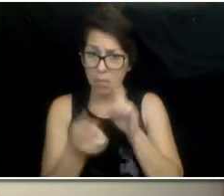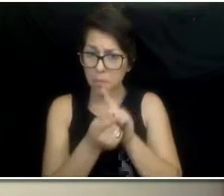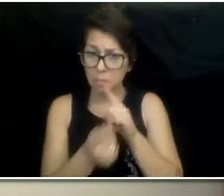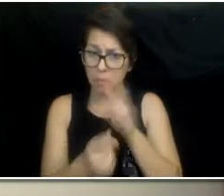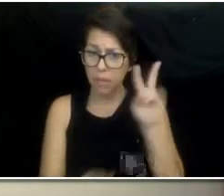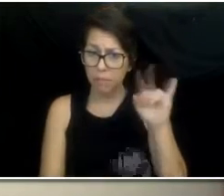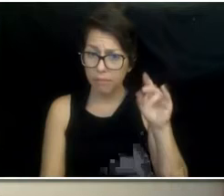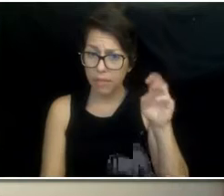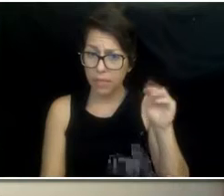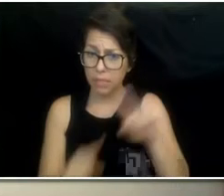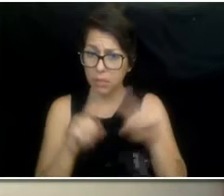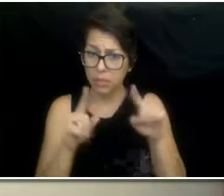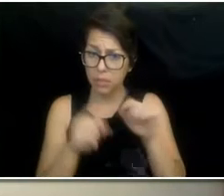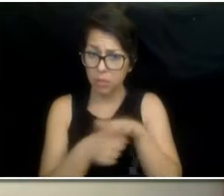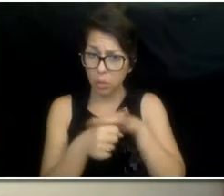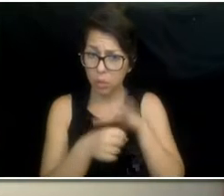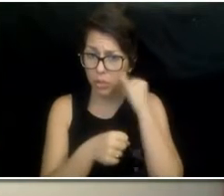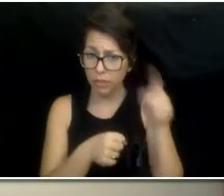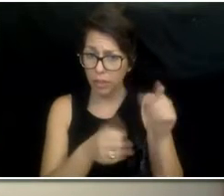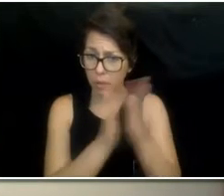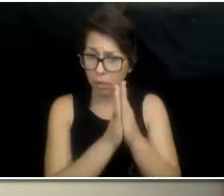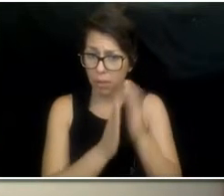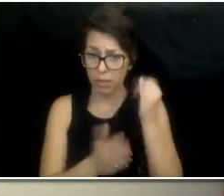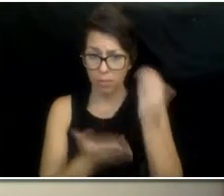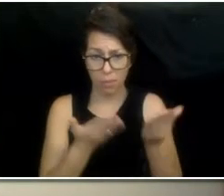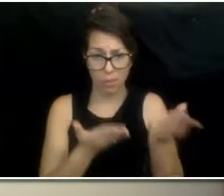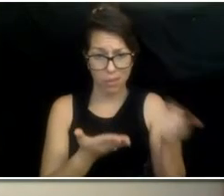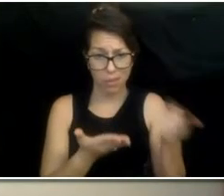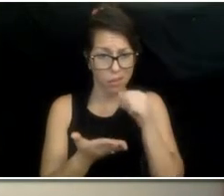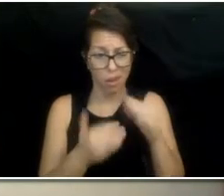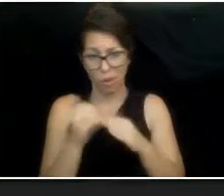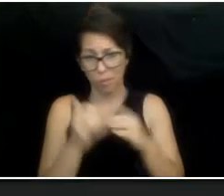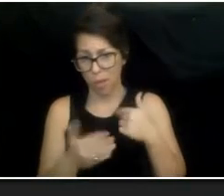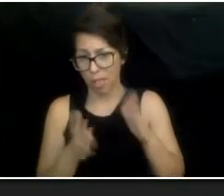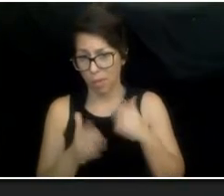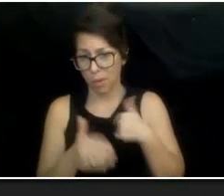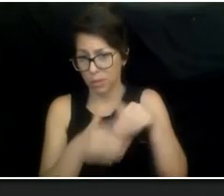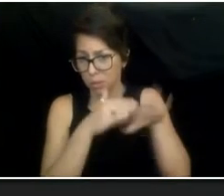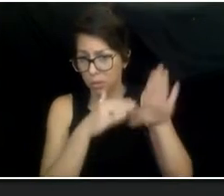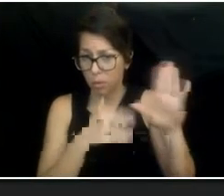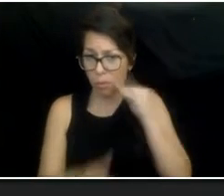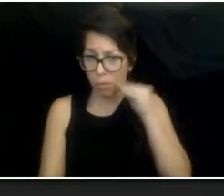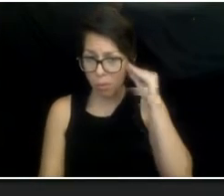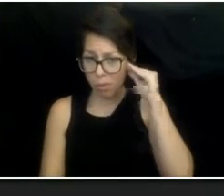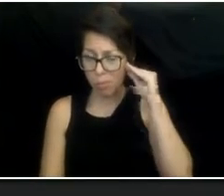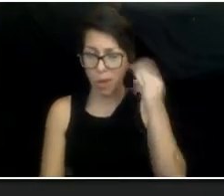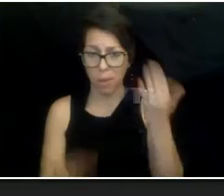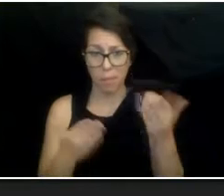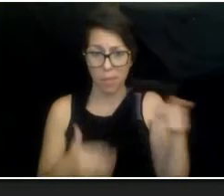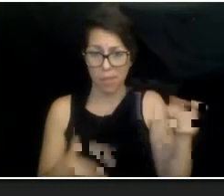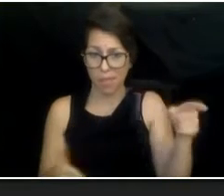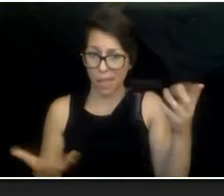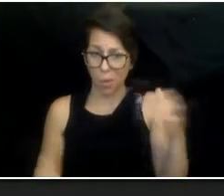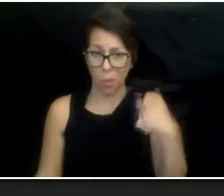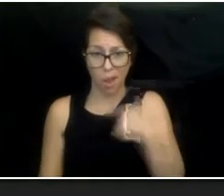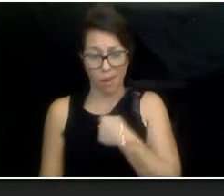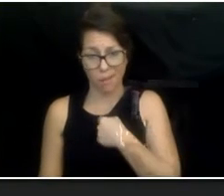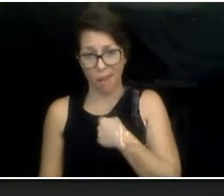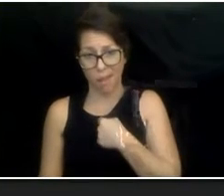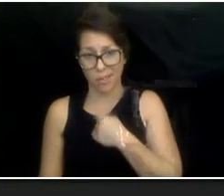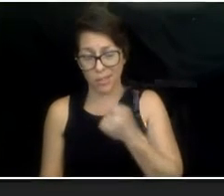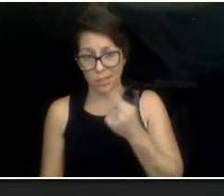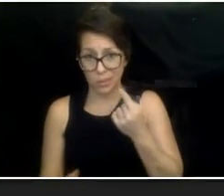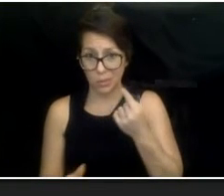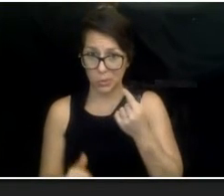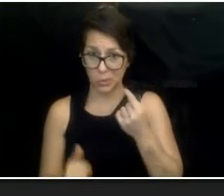mutual uh understanding to help them we do that thank you so what happens now if if you've discovered that there's